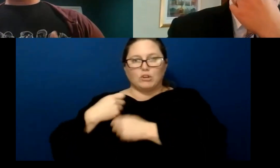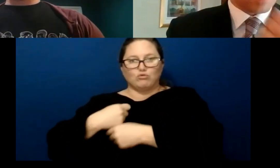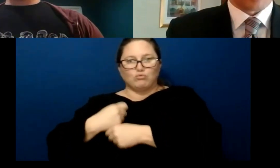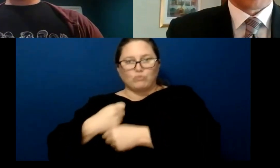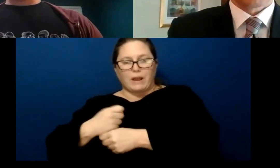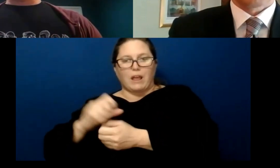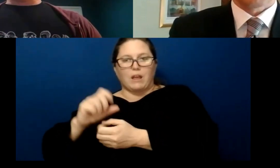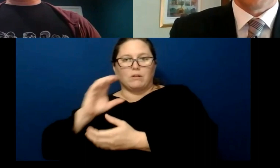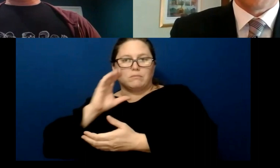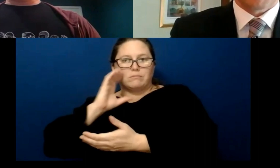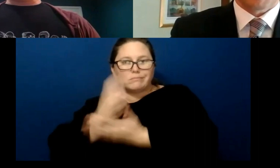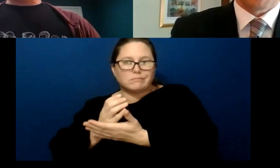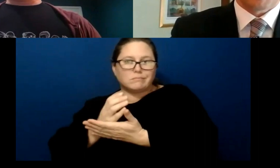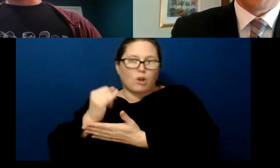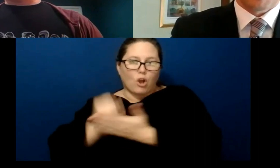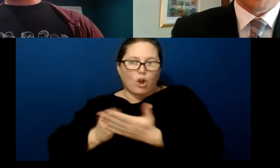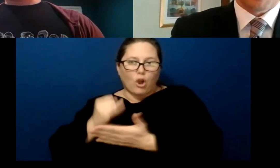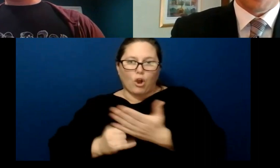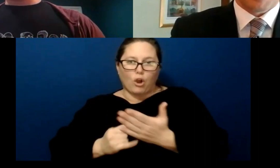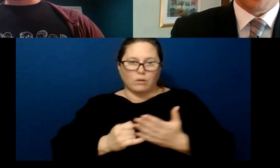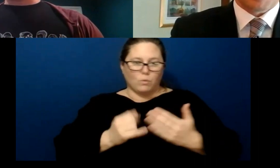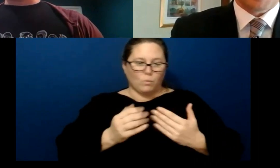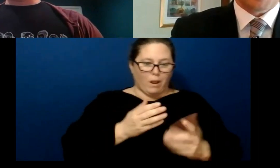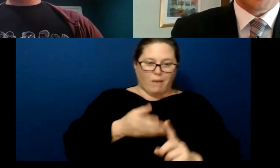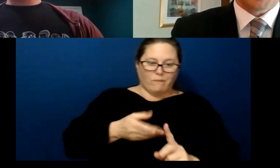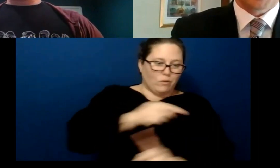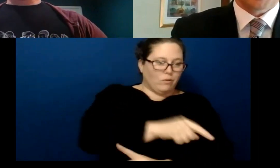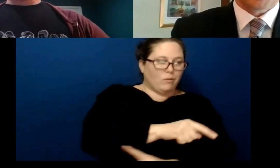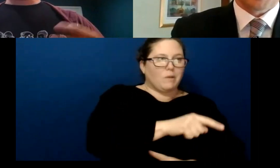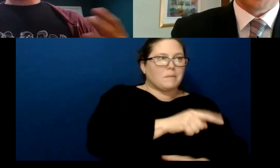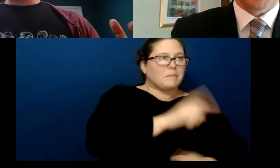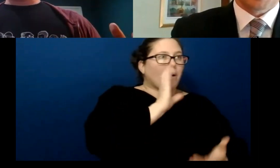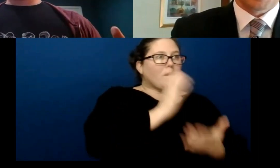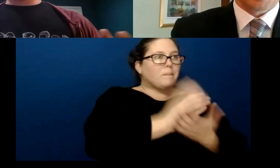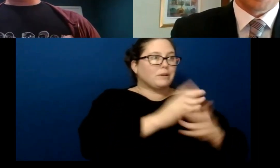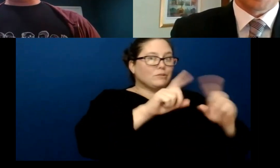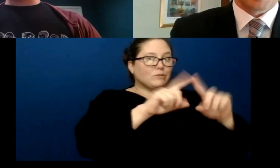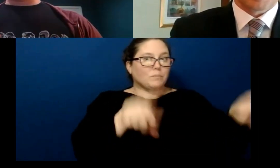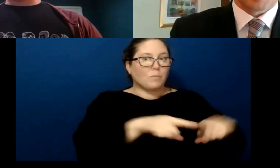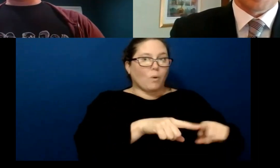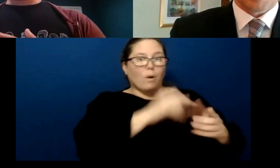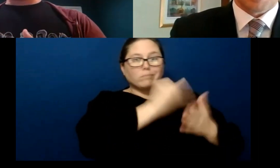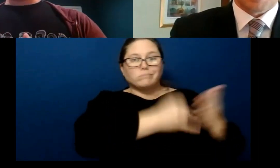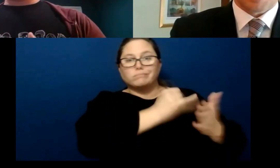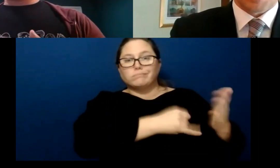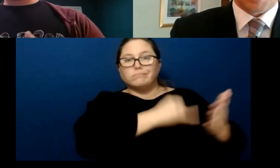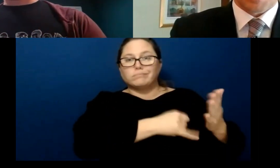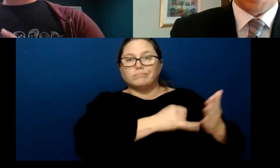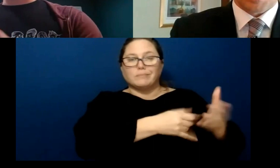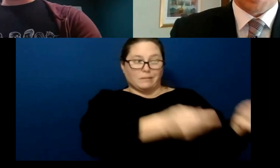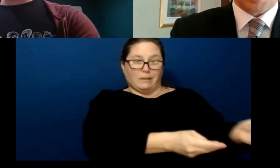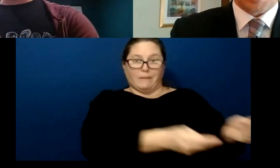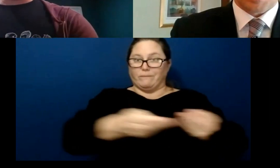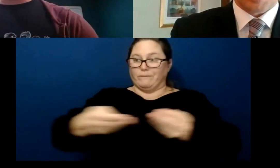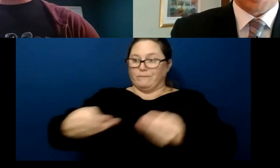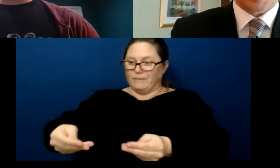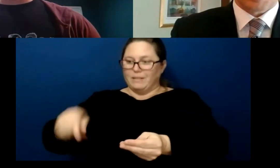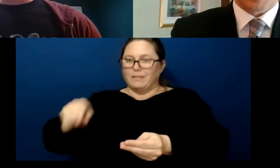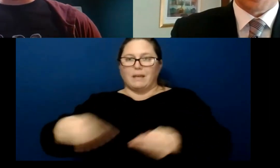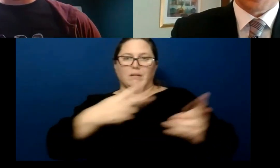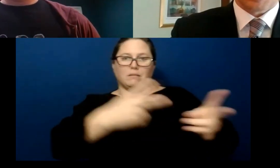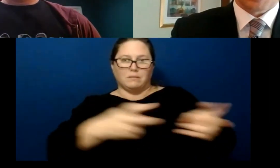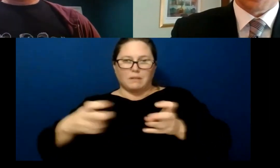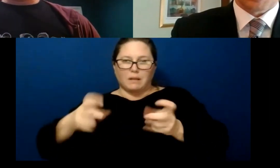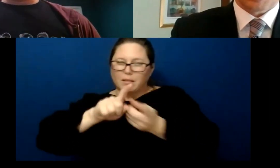turning the concepts of something that we might have drawn on a picture board and actually creating 3D models and 3D images to represent that within the